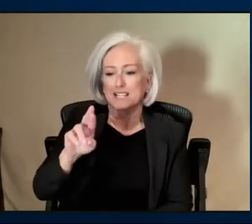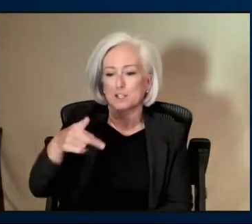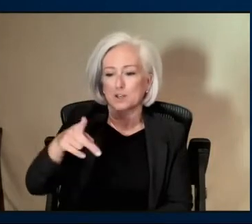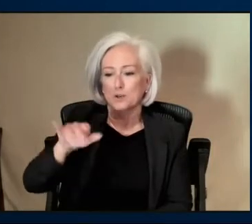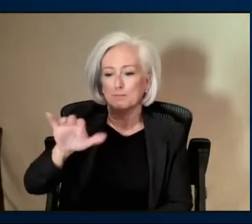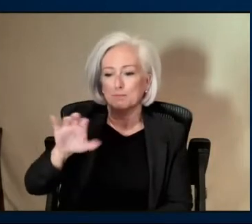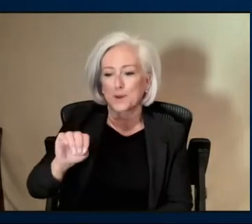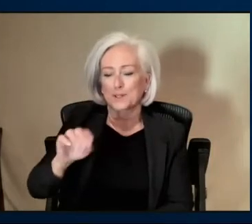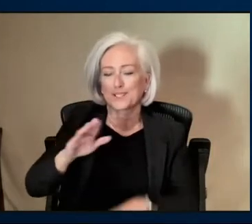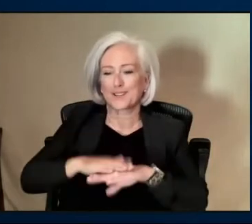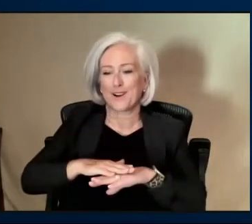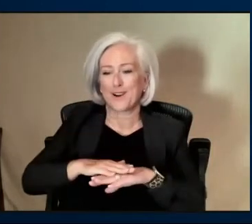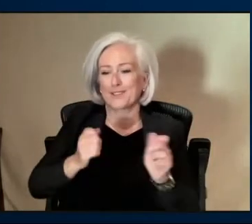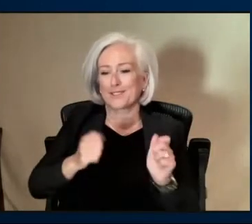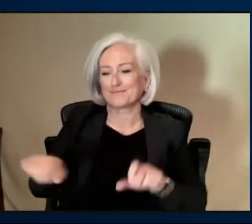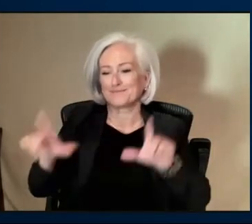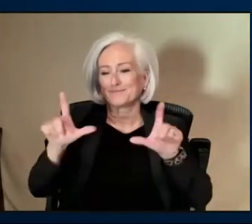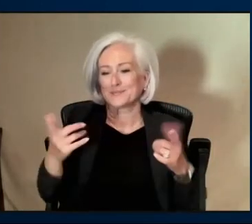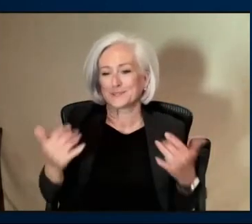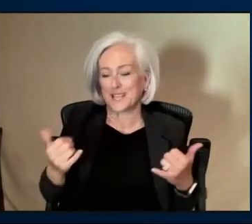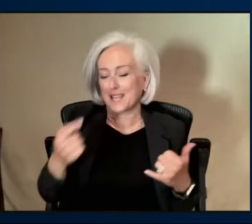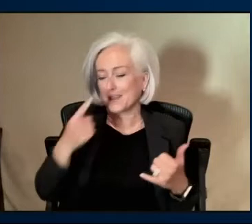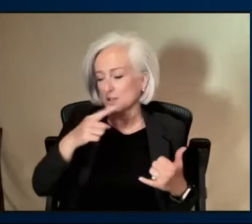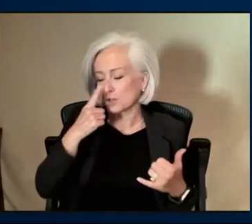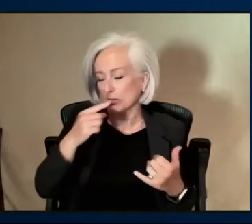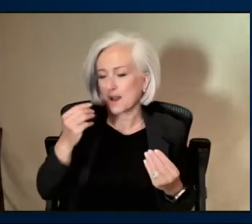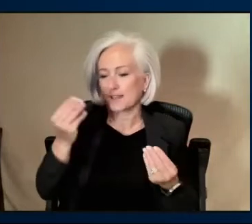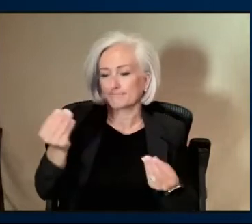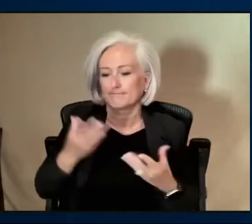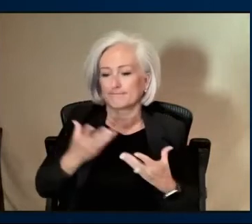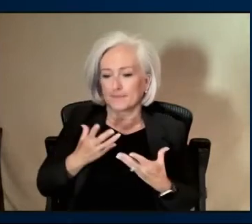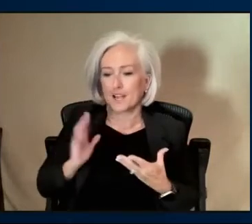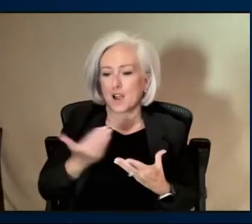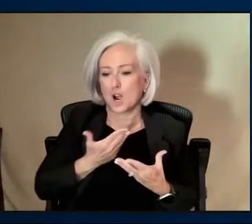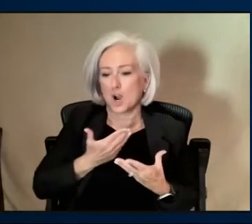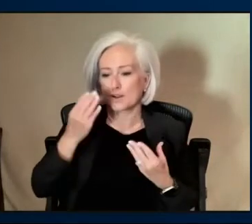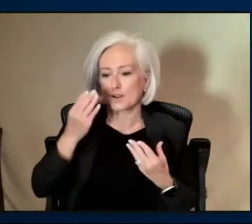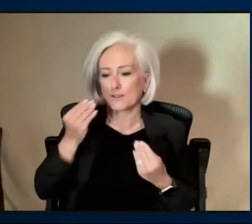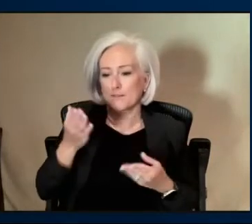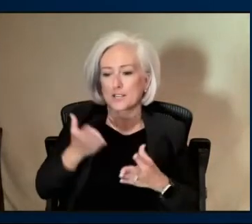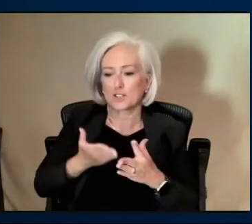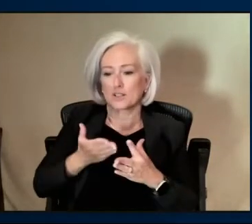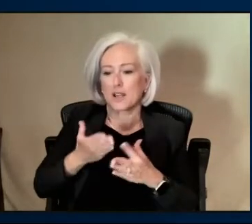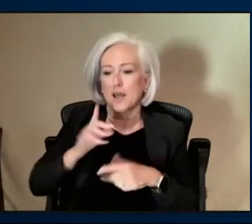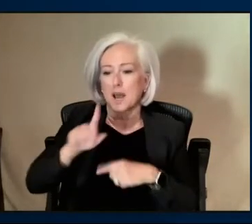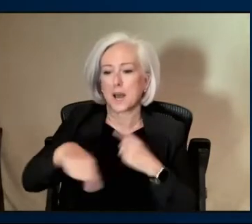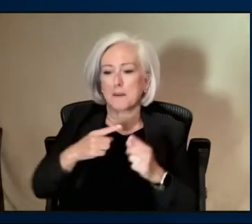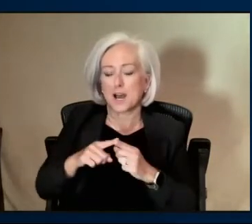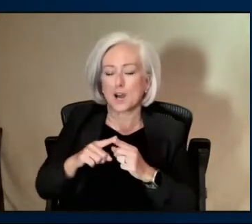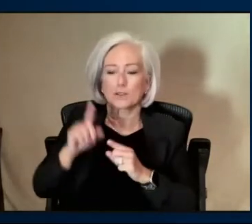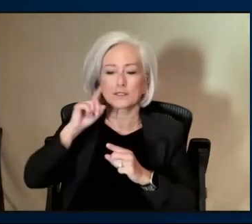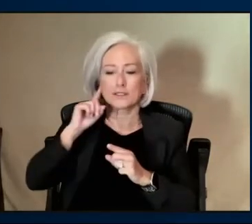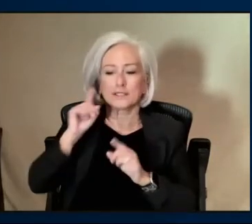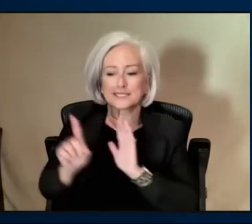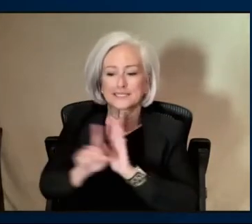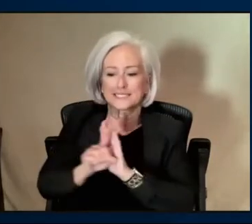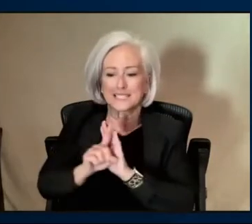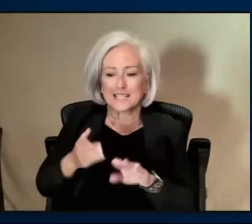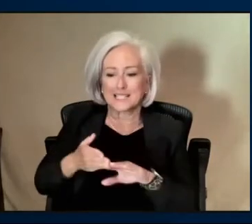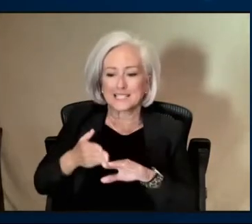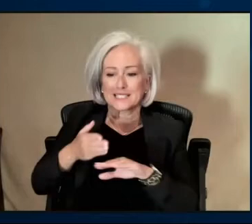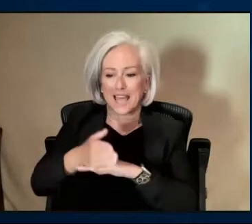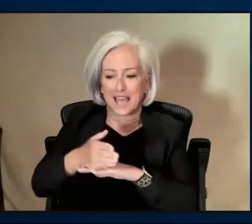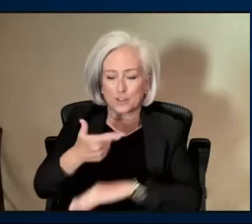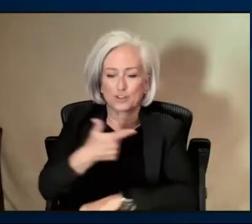he would share his experience with tinnitus after vaccination and talk about if there's been any research or study into this unique